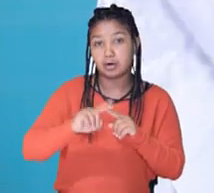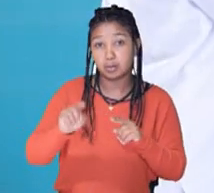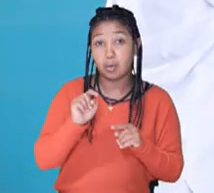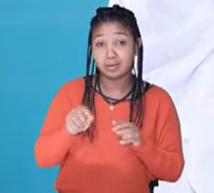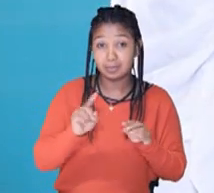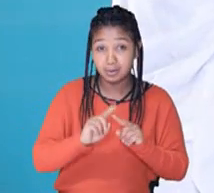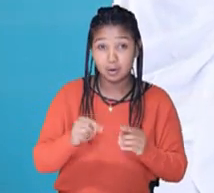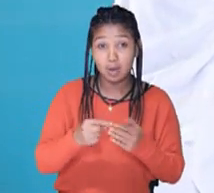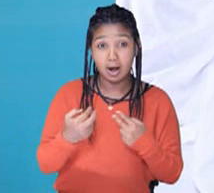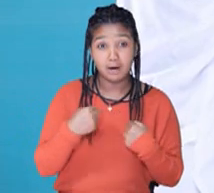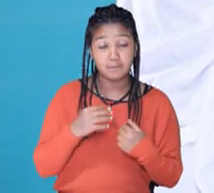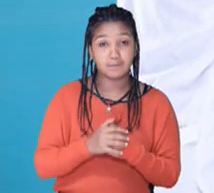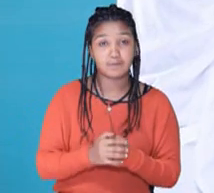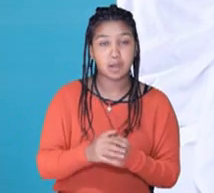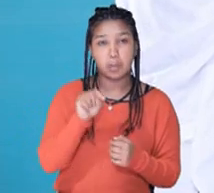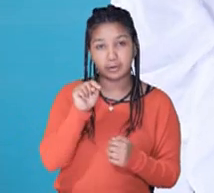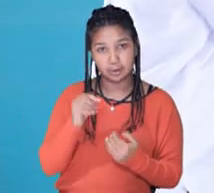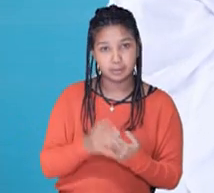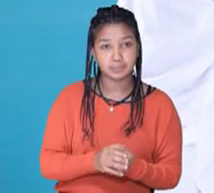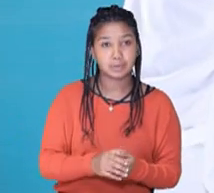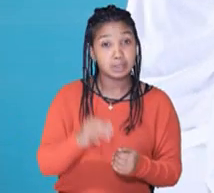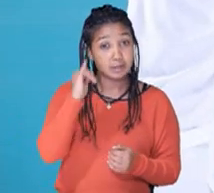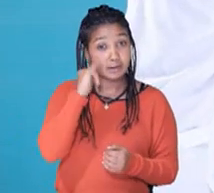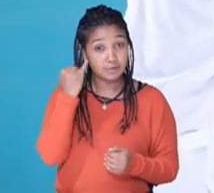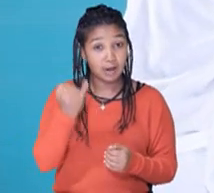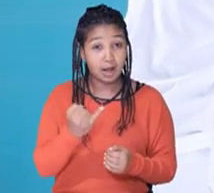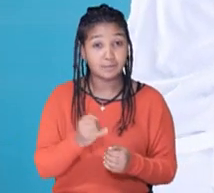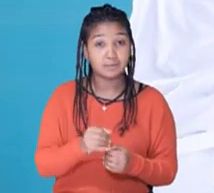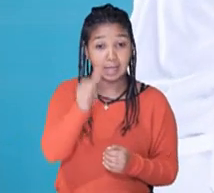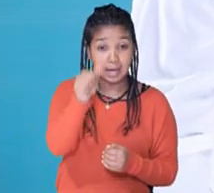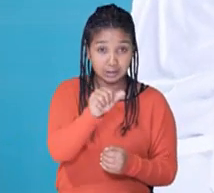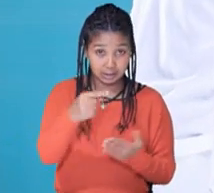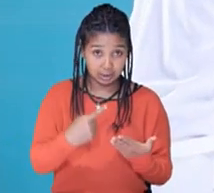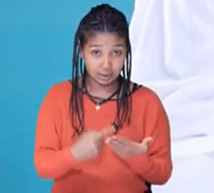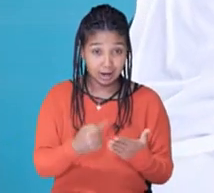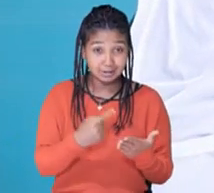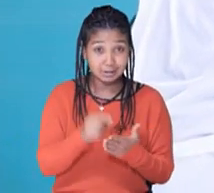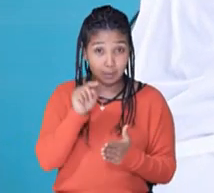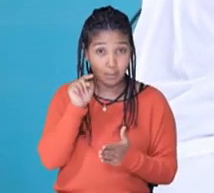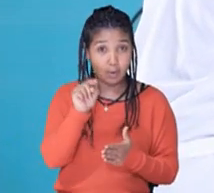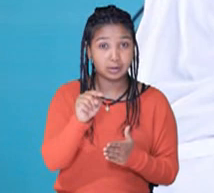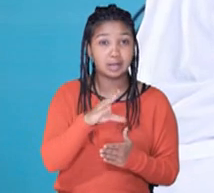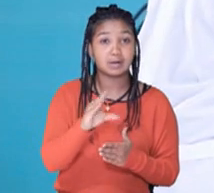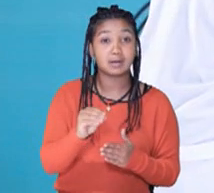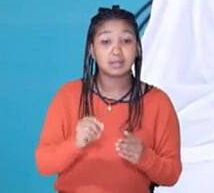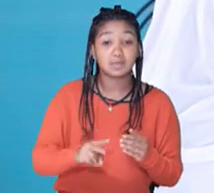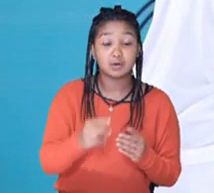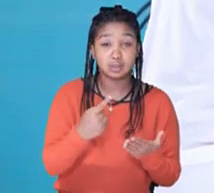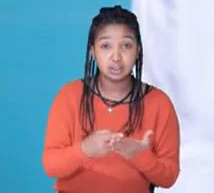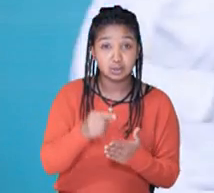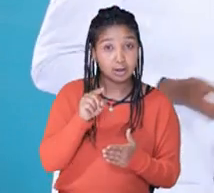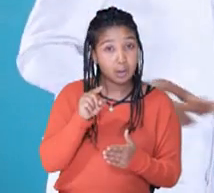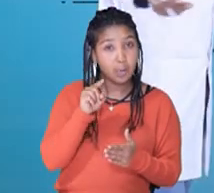points. And here we have points here. Suppose if you have the axis here at this point, and if the velocity of